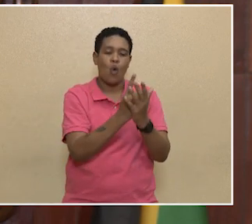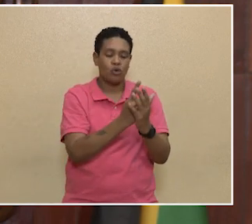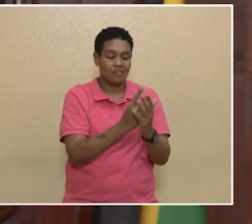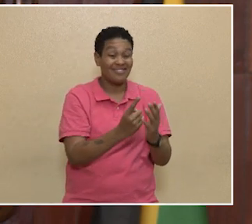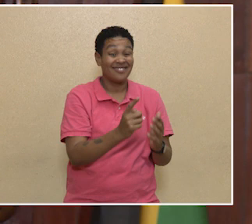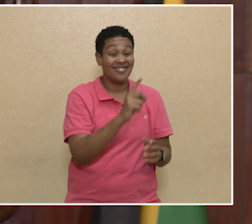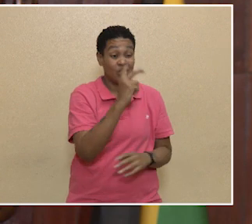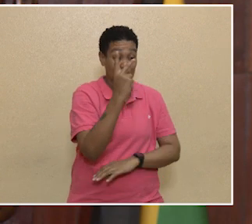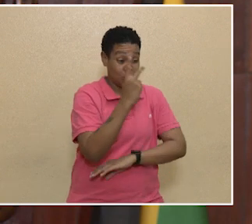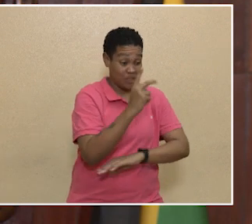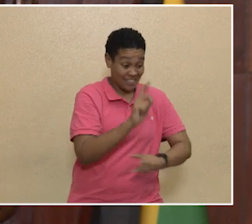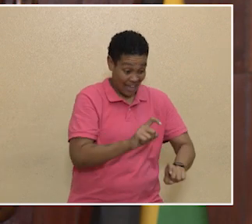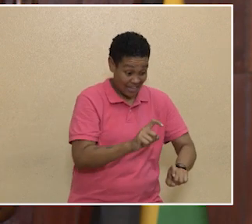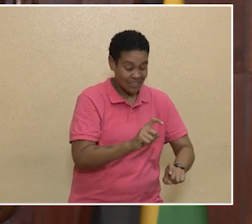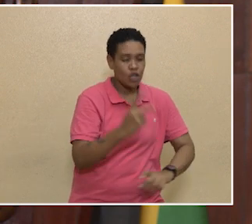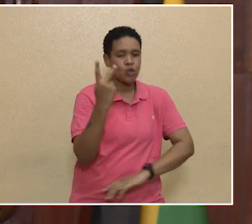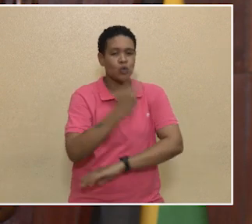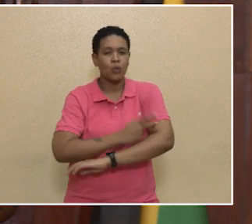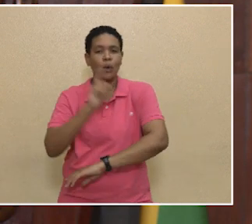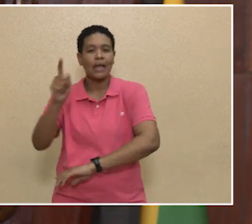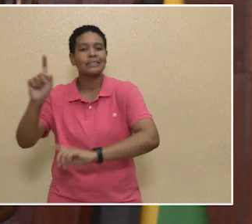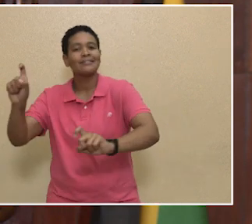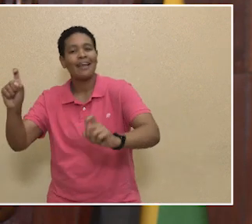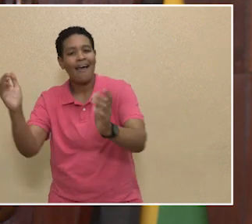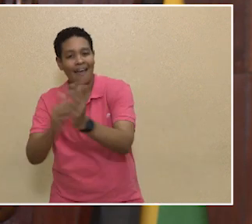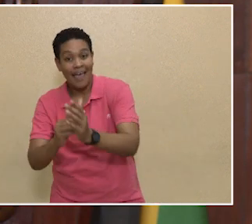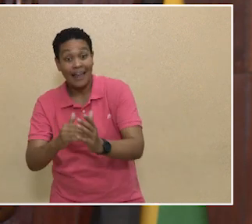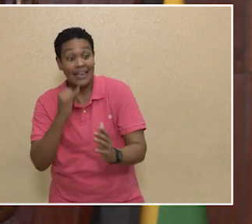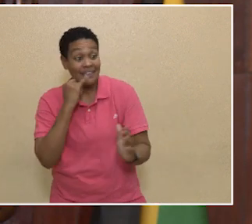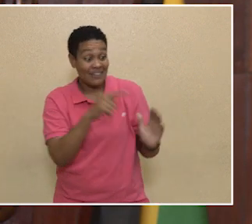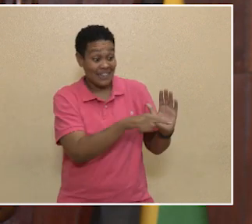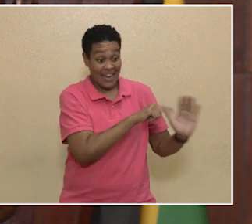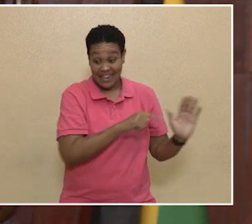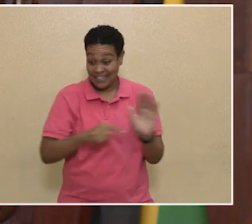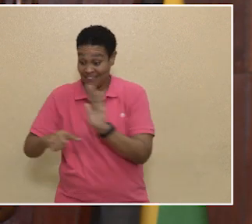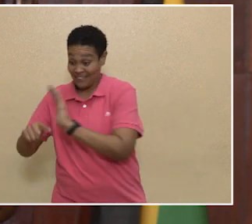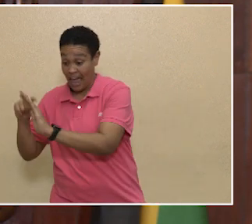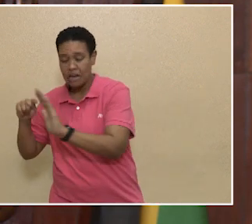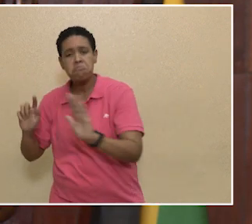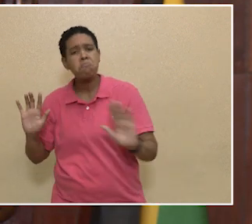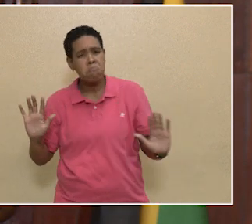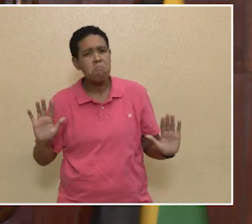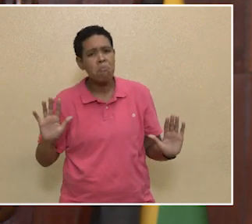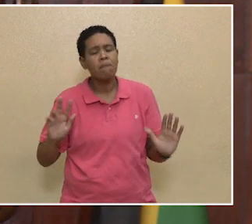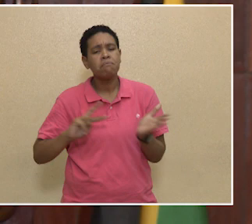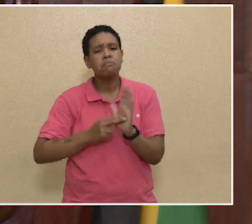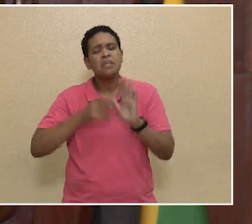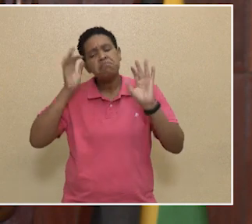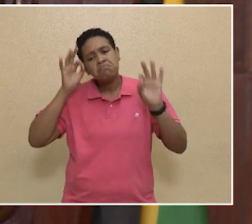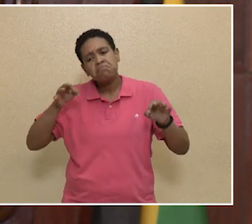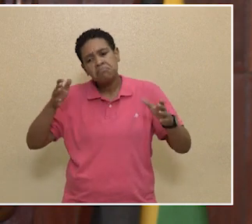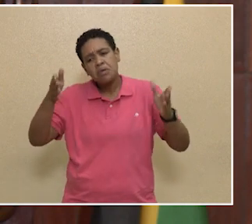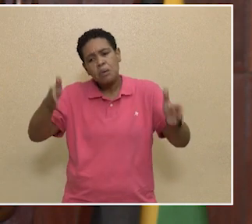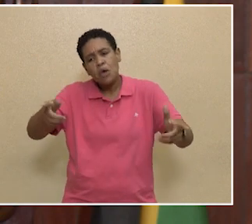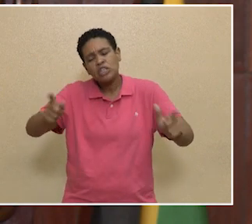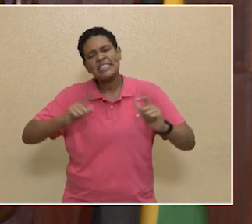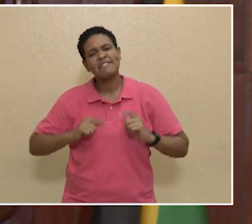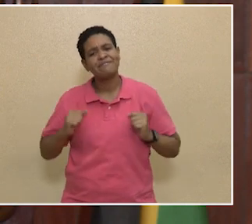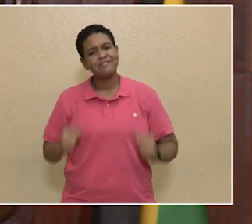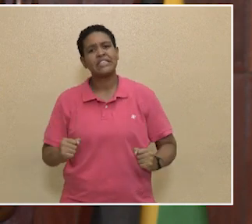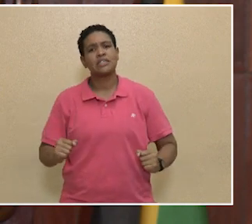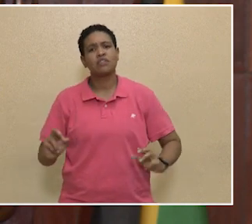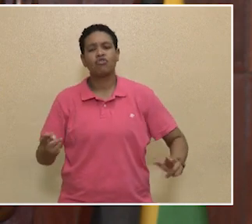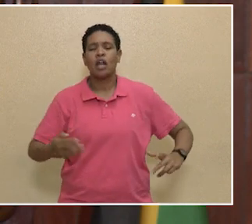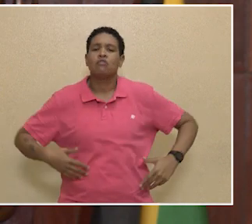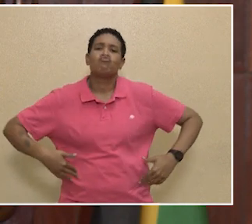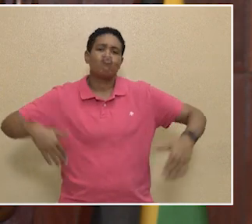And if the tests return negative, then the conclusion is the person is fit and ready